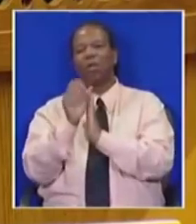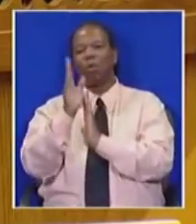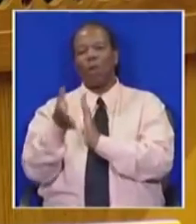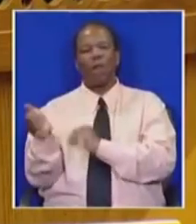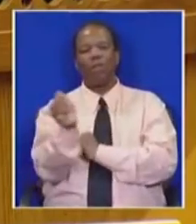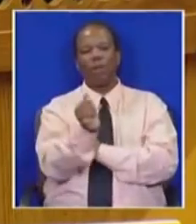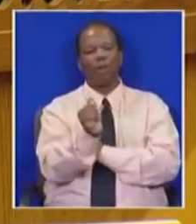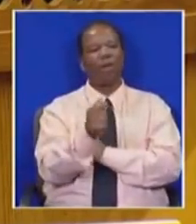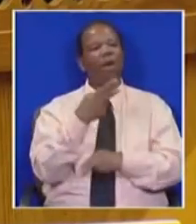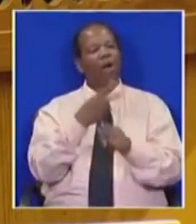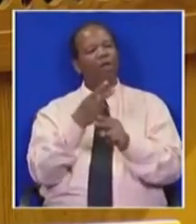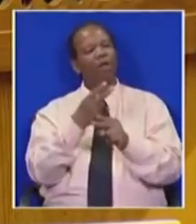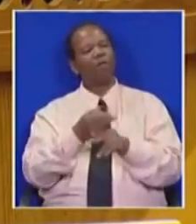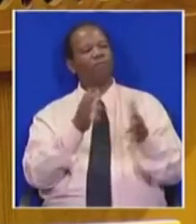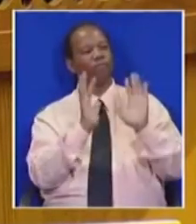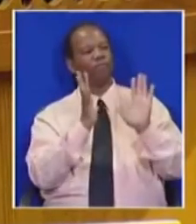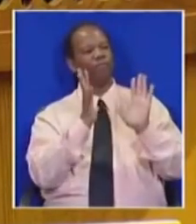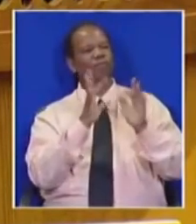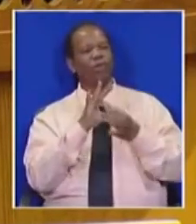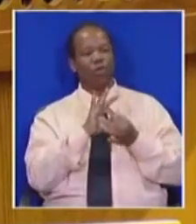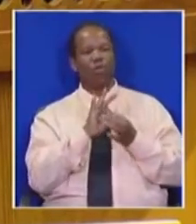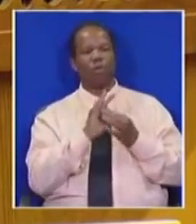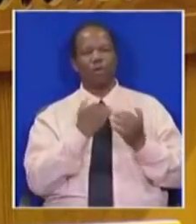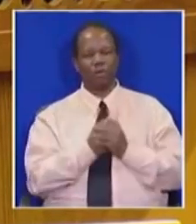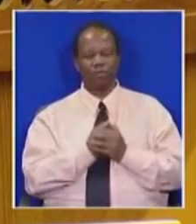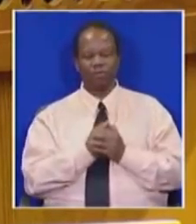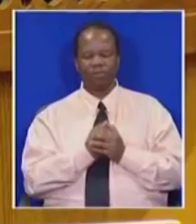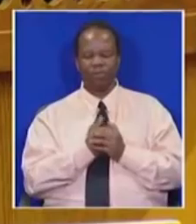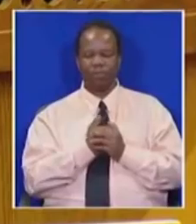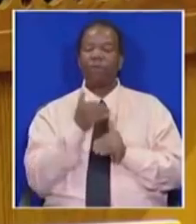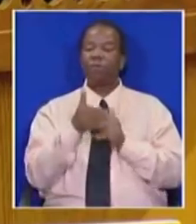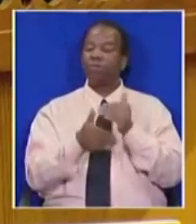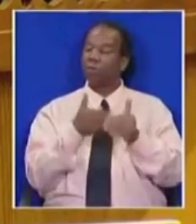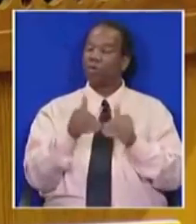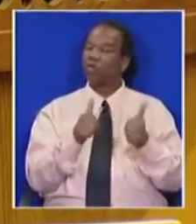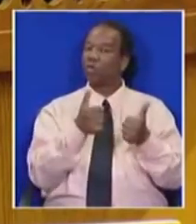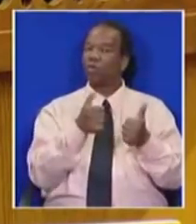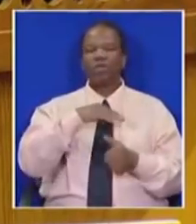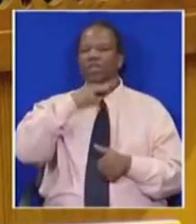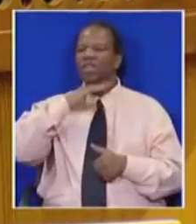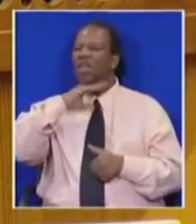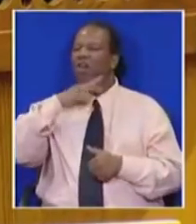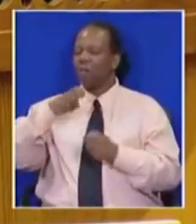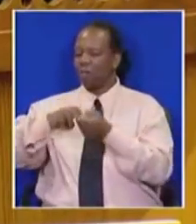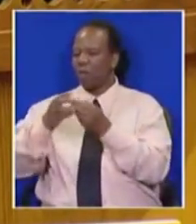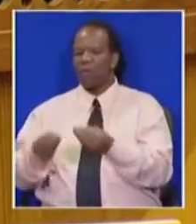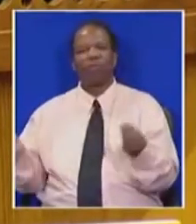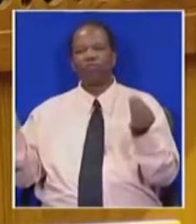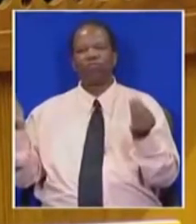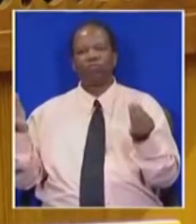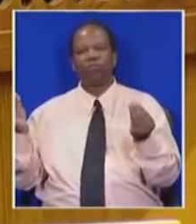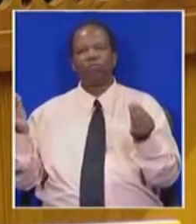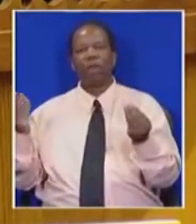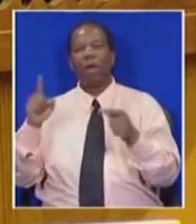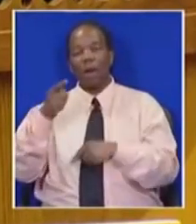to applaud you again for that commitment. While this is great progress, Mr. President, it's not enough to fix our SOEs. Boards don't